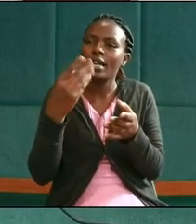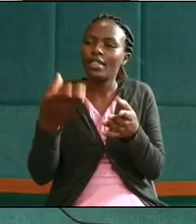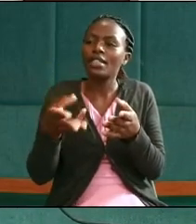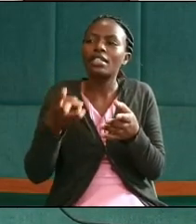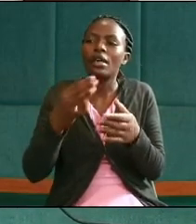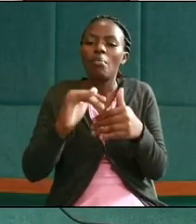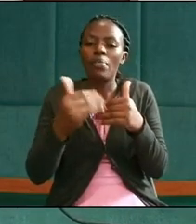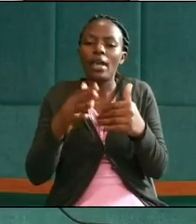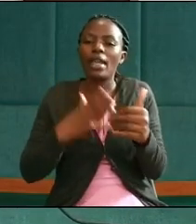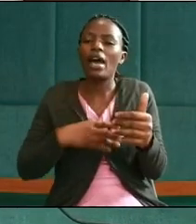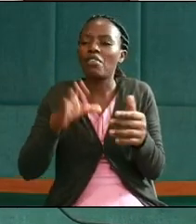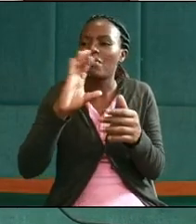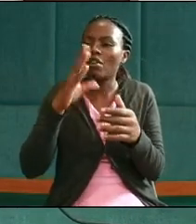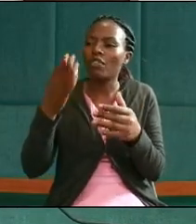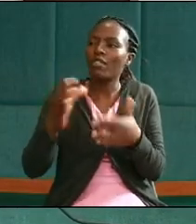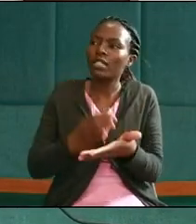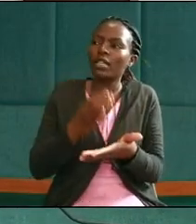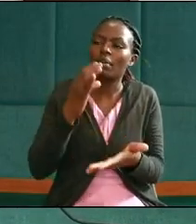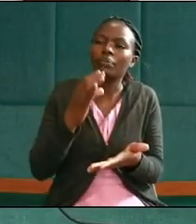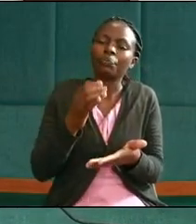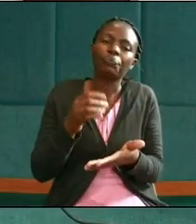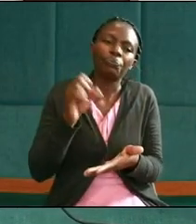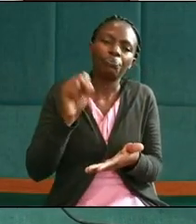can you guess today's topic, boys and girls?